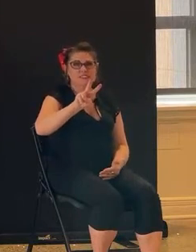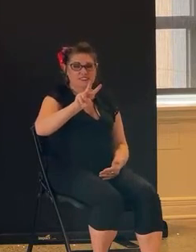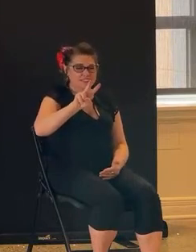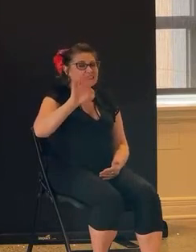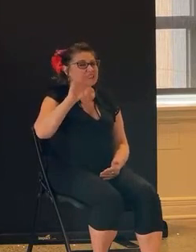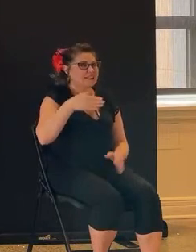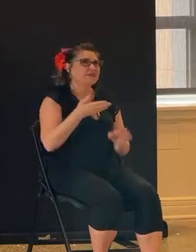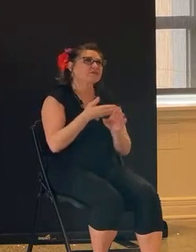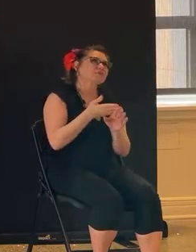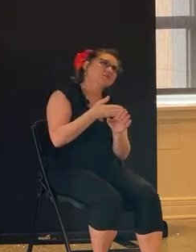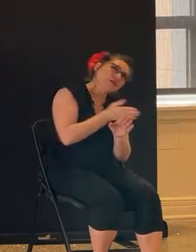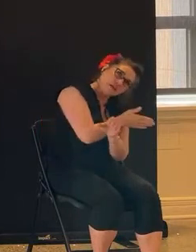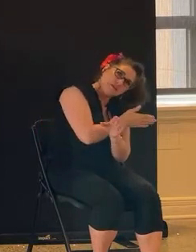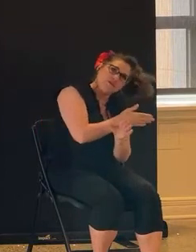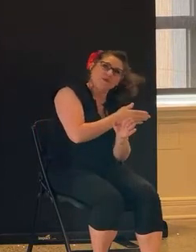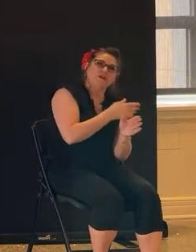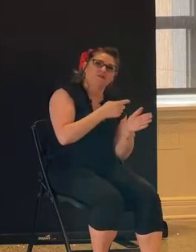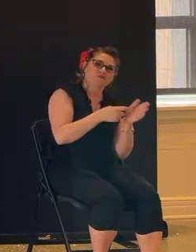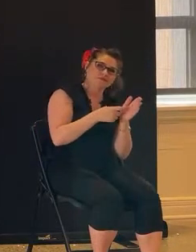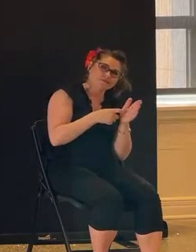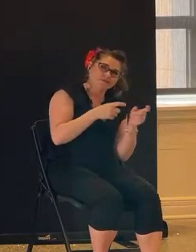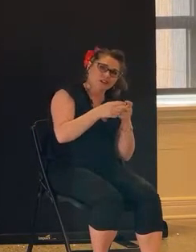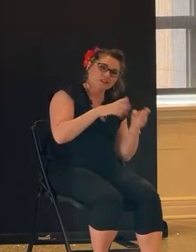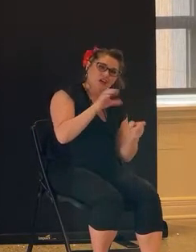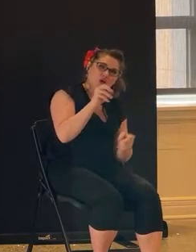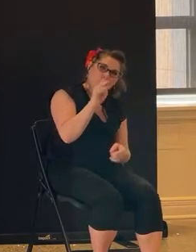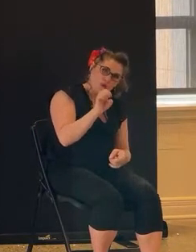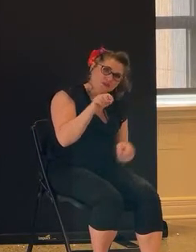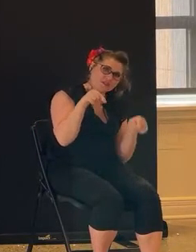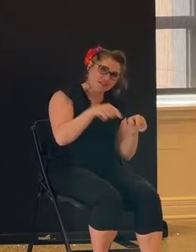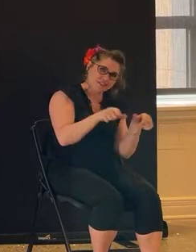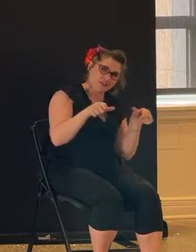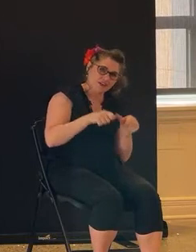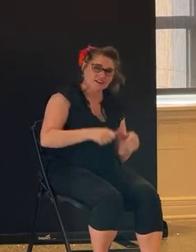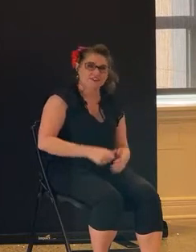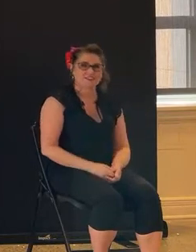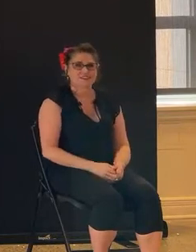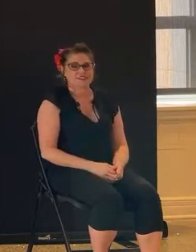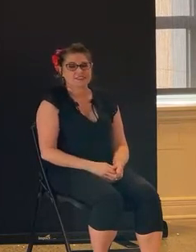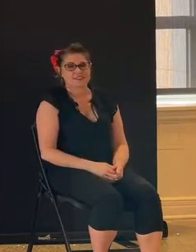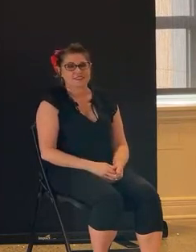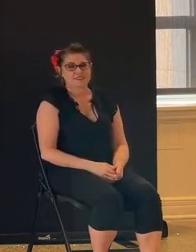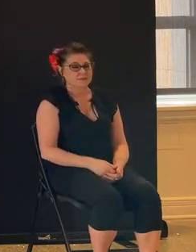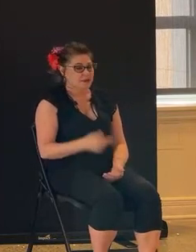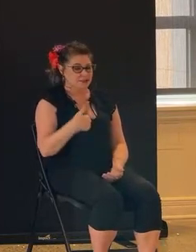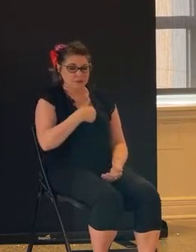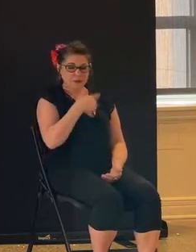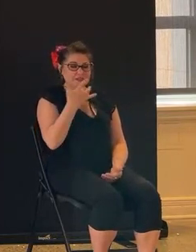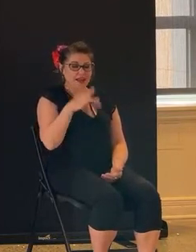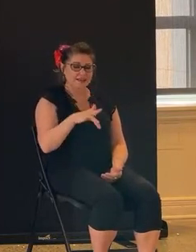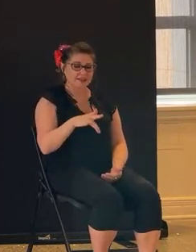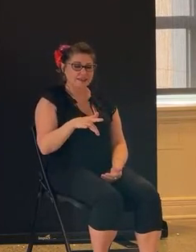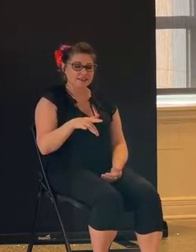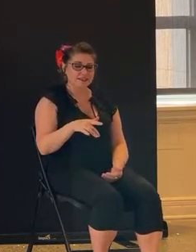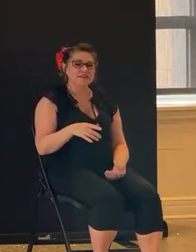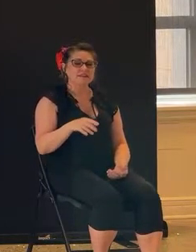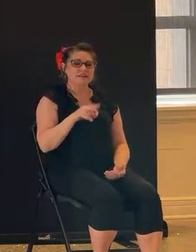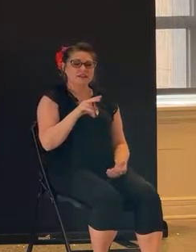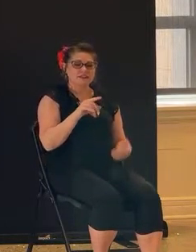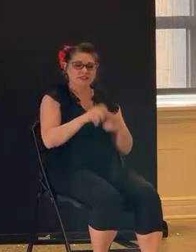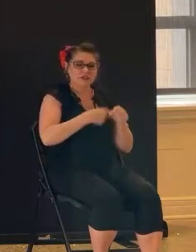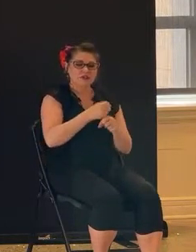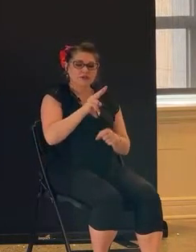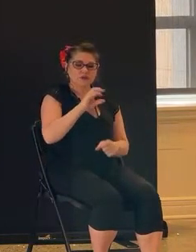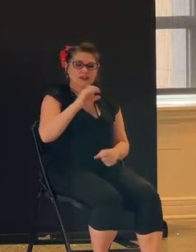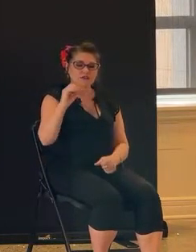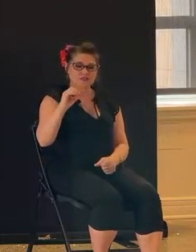any seismic building codes in this area. But we're really lucky because in 2000, when the city of Seattle took